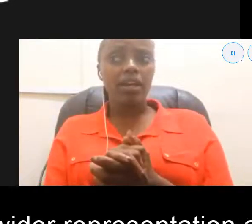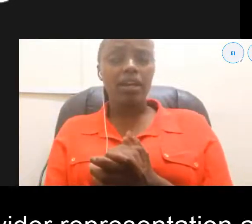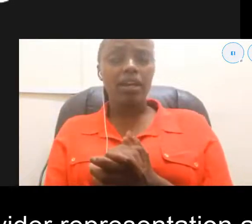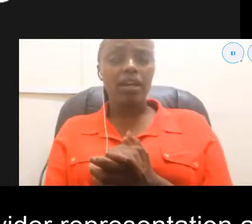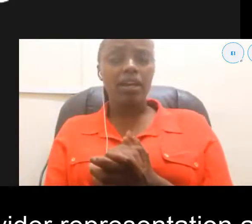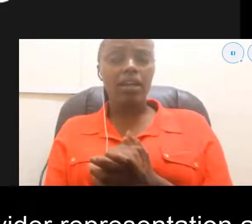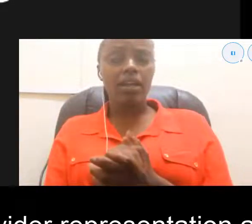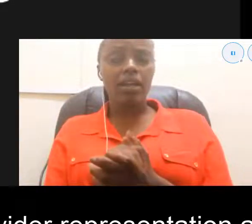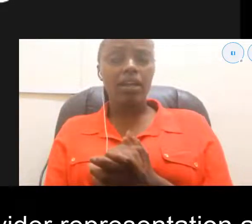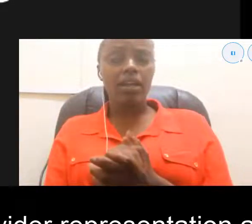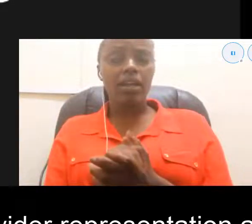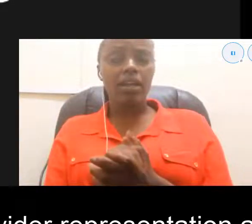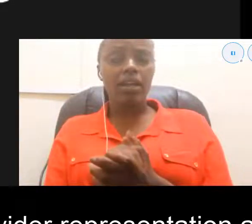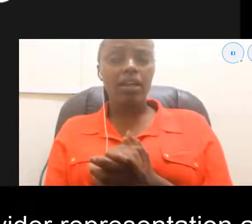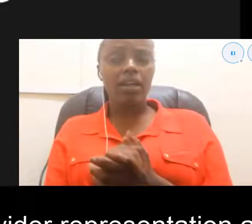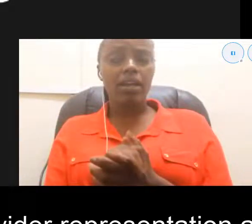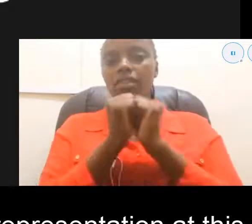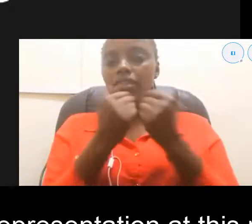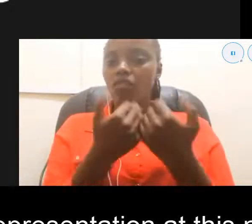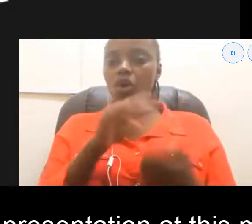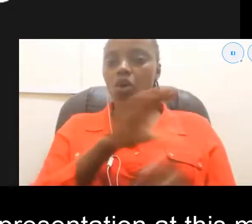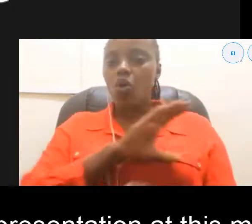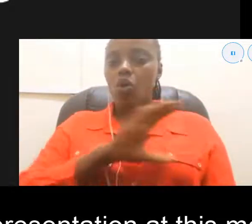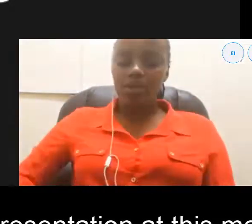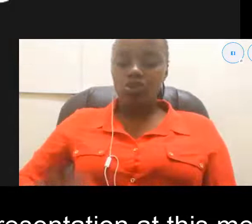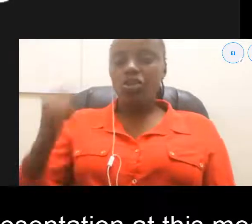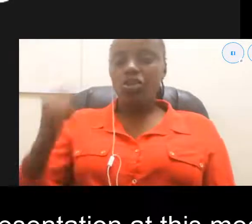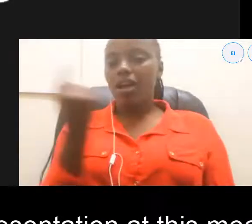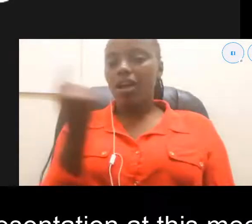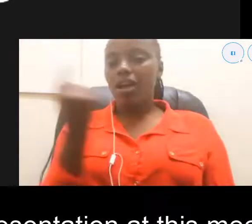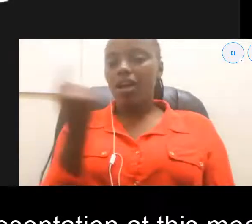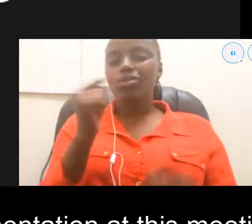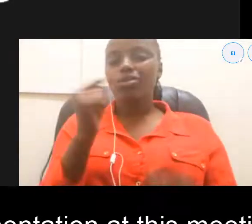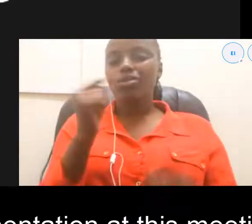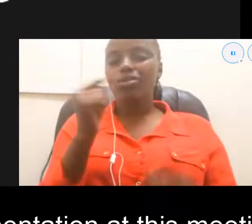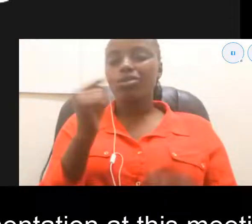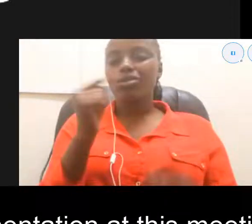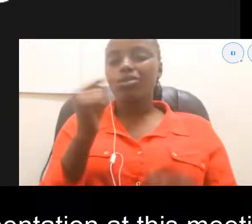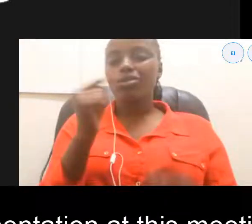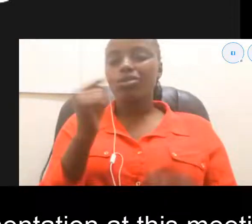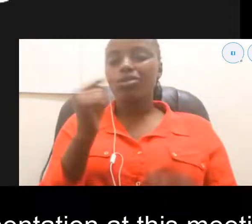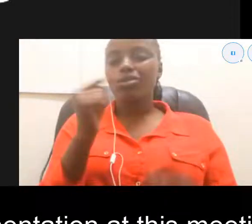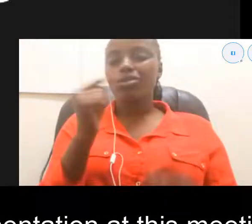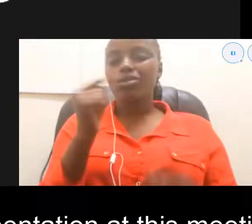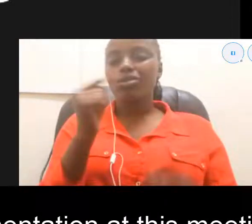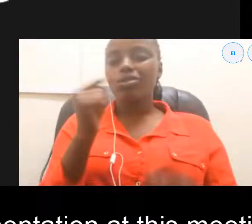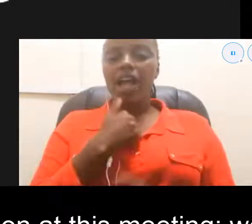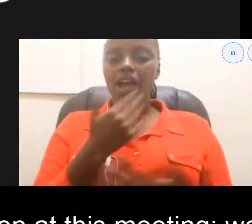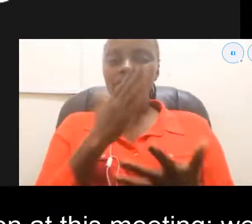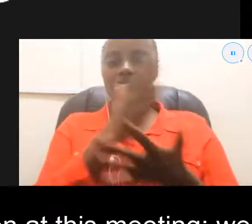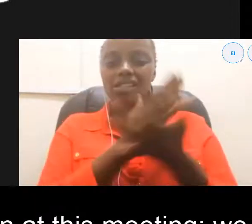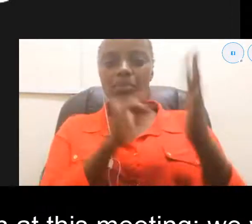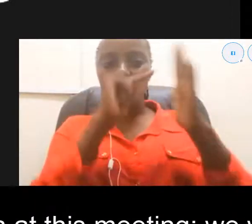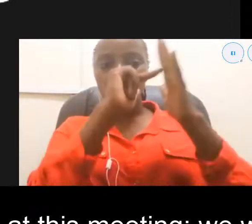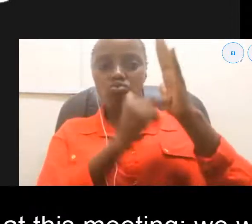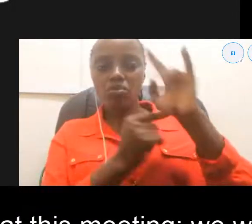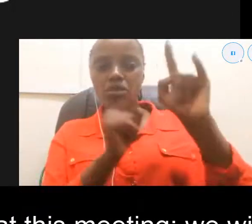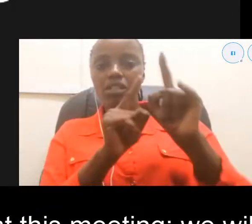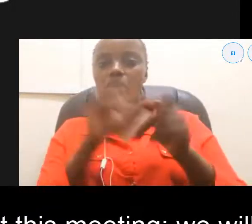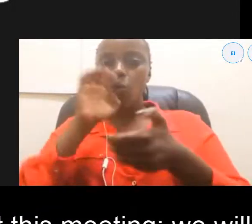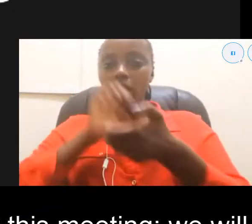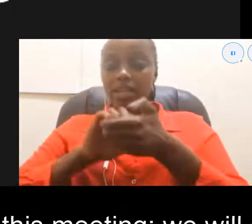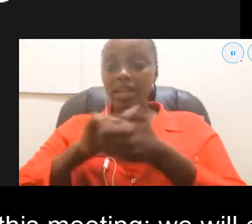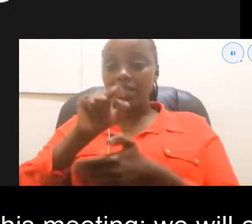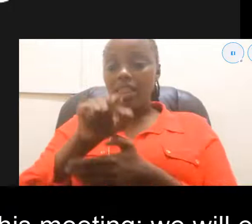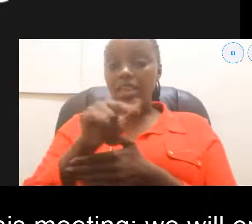platform with the commission itself. So it's very important that we sort of like have an entry point and engage with that platform,